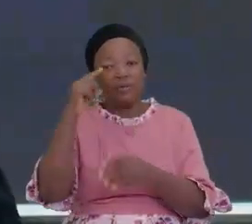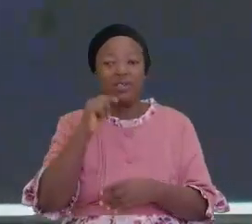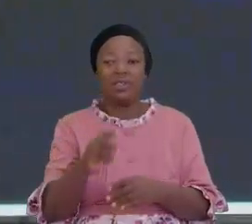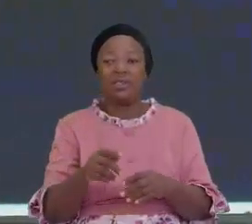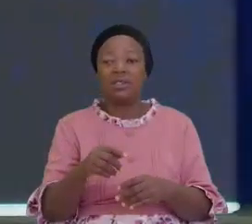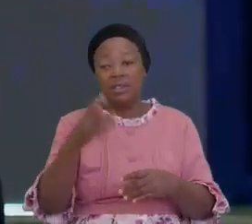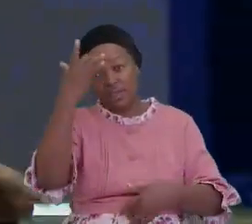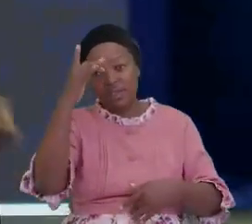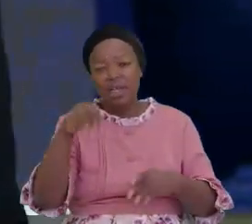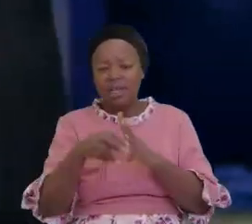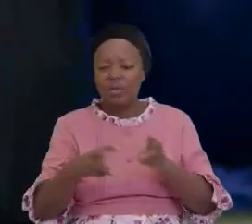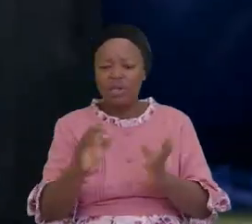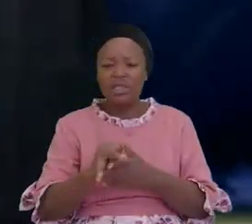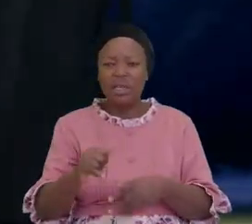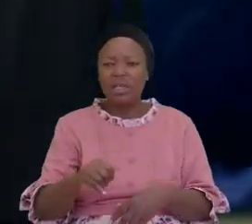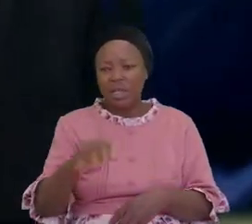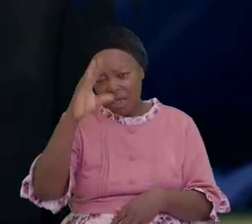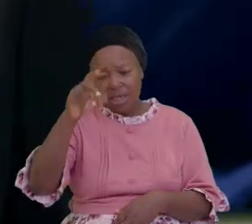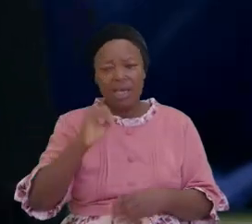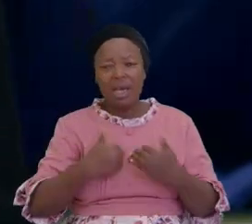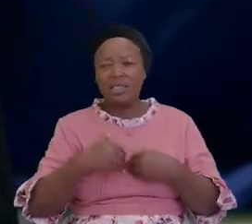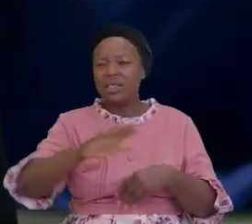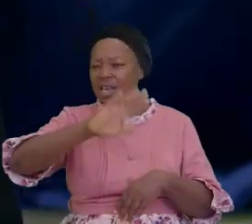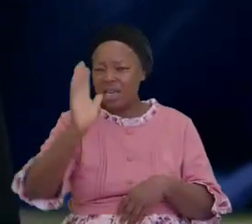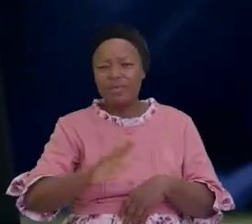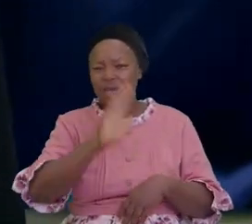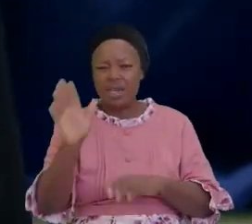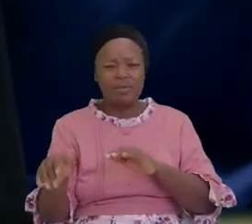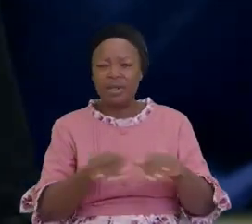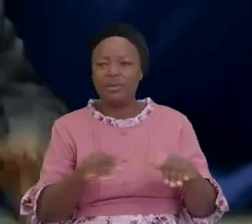had never done.